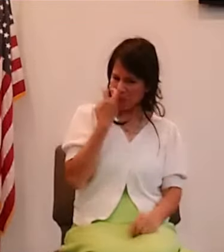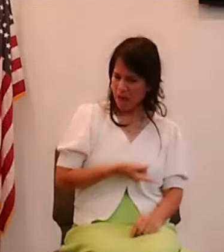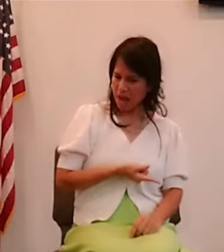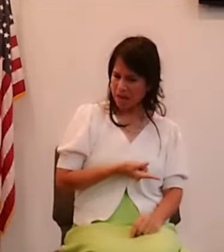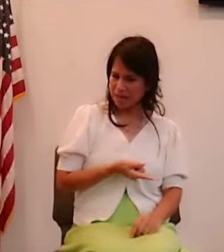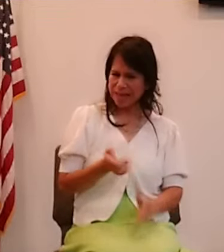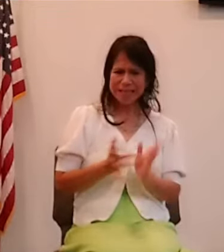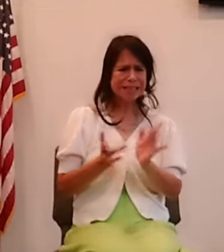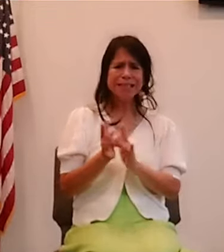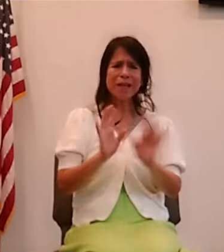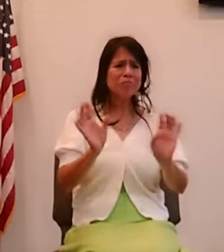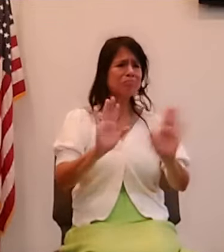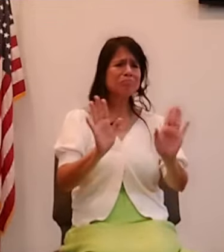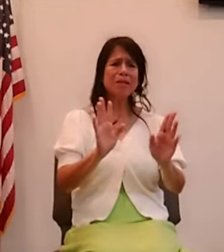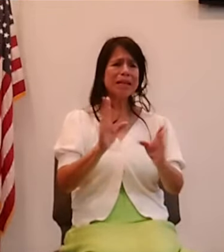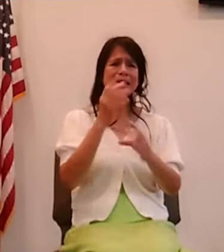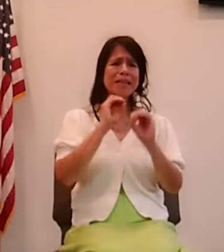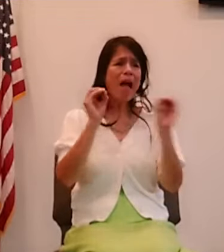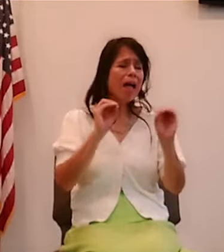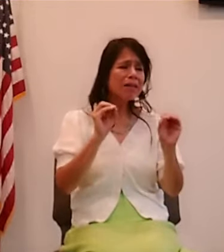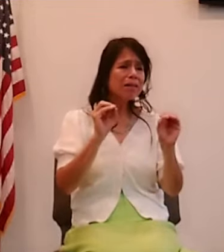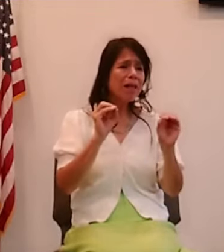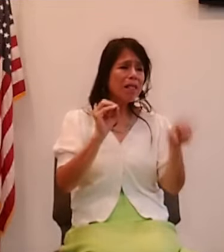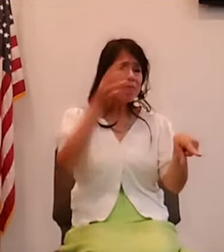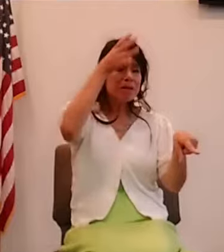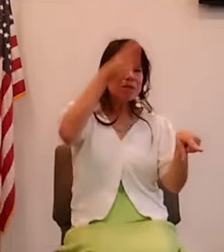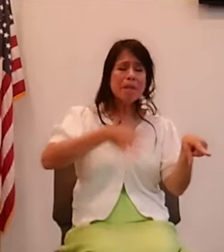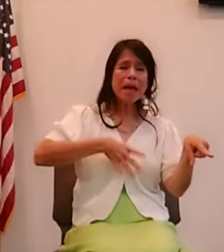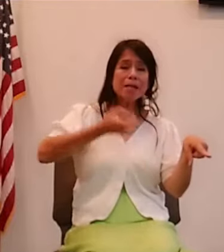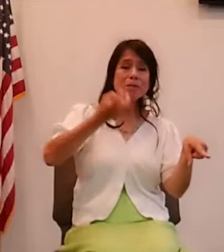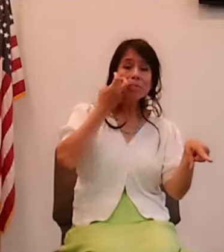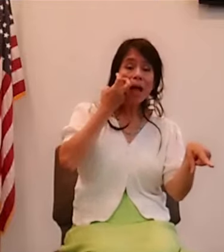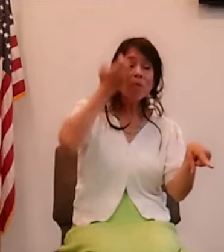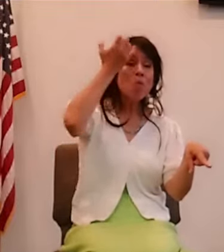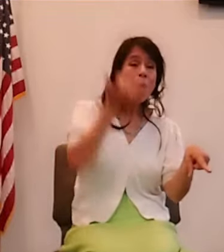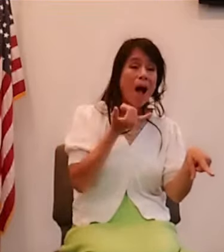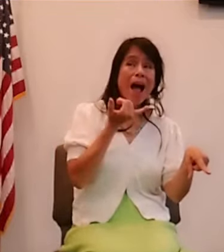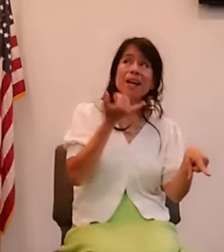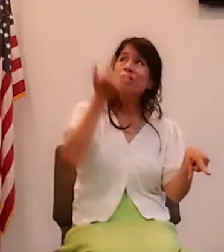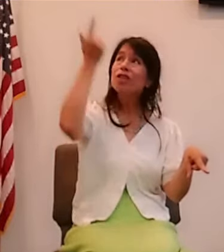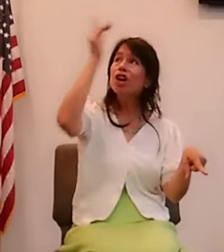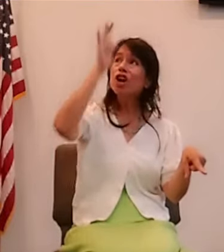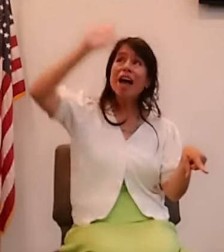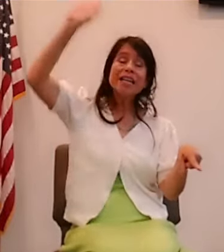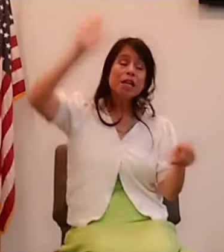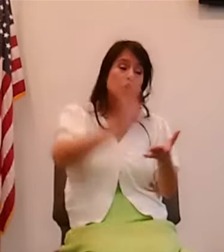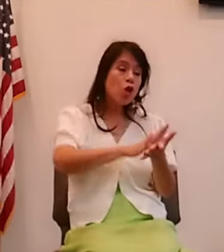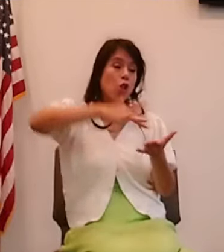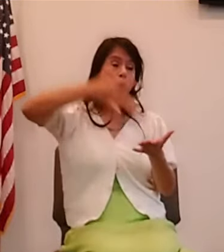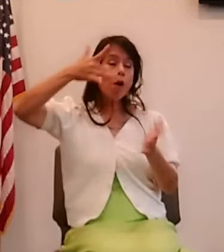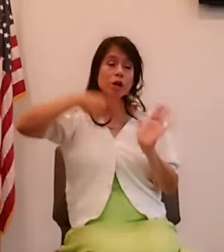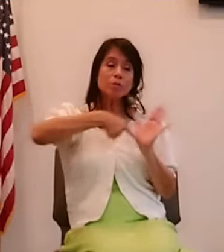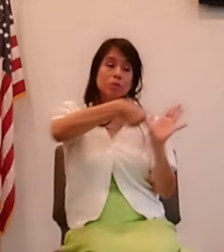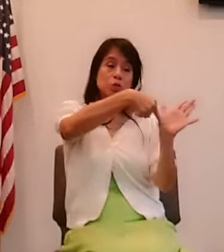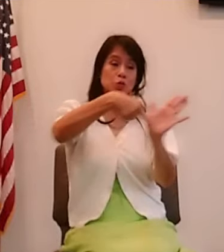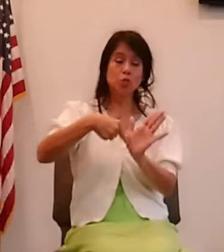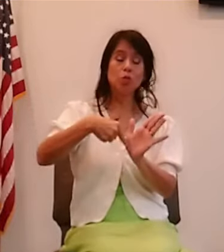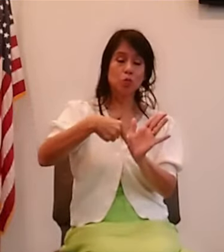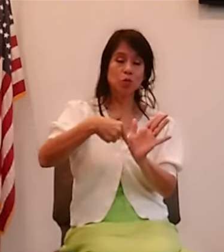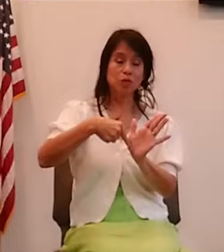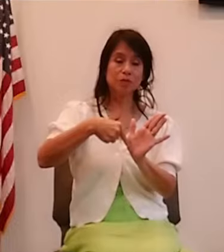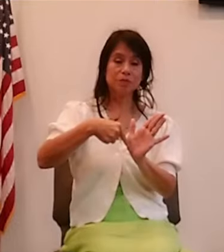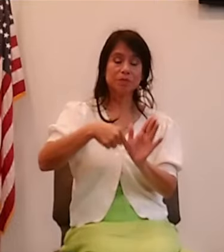like, neither. This man is blind so that the glory of God could be brought forth. Now,